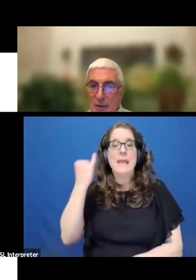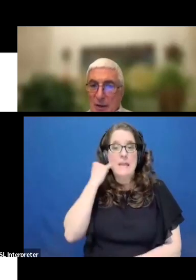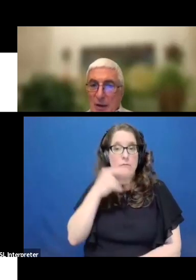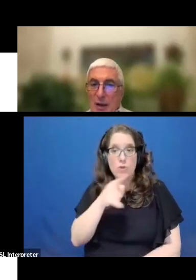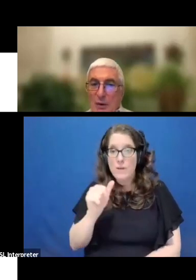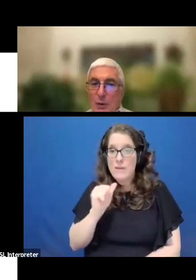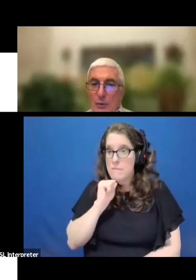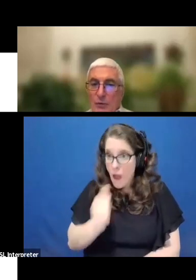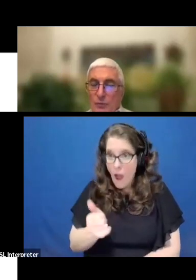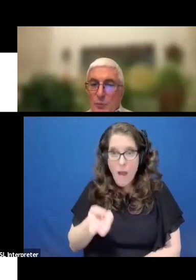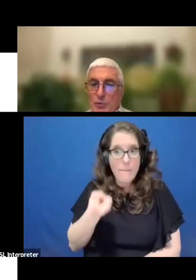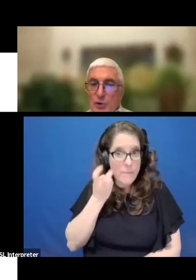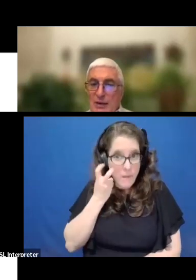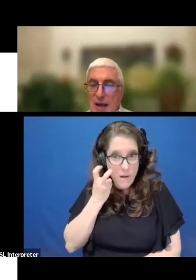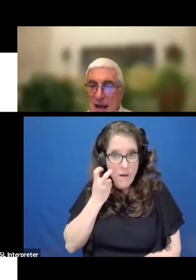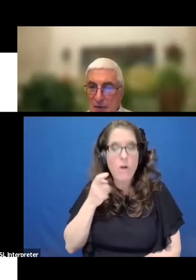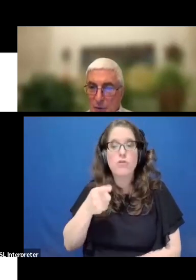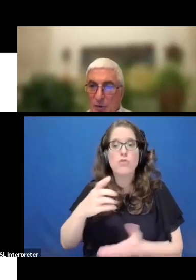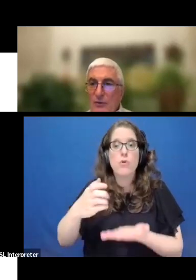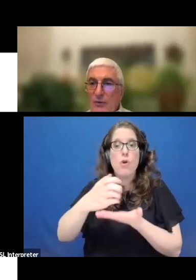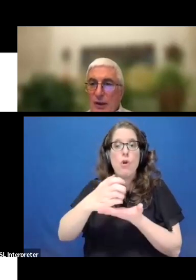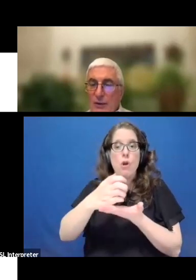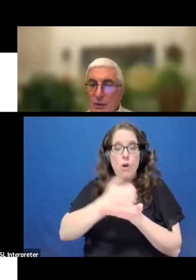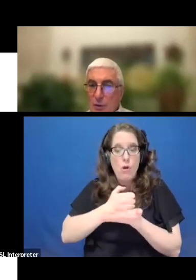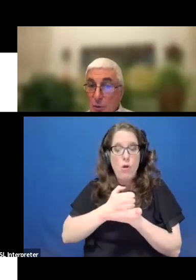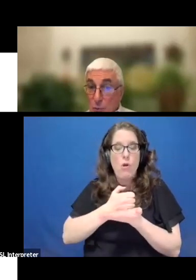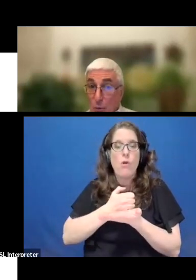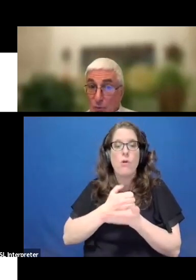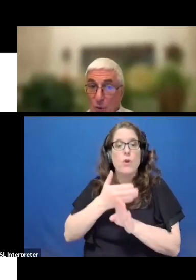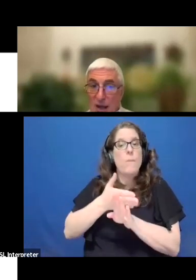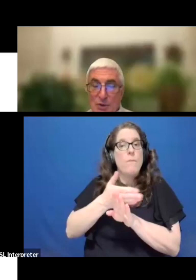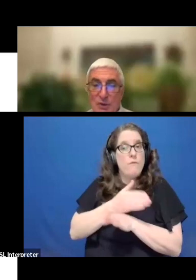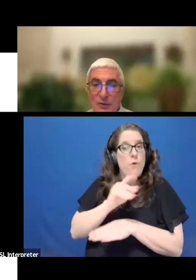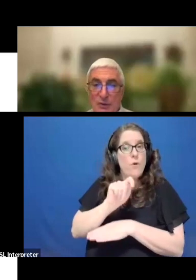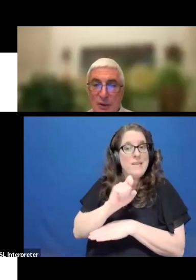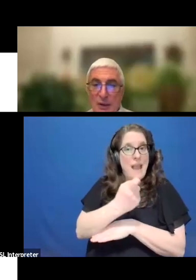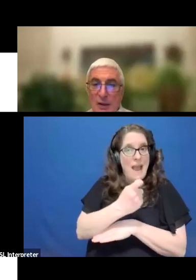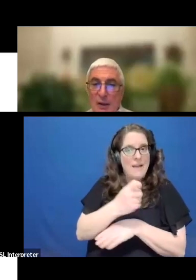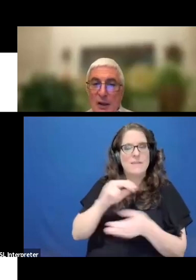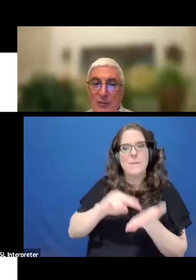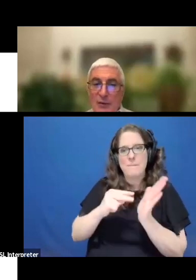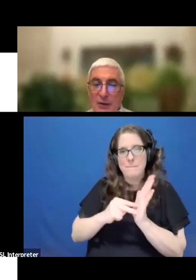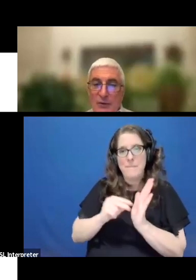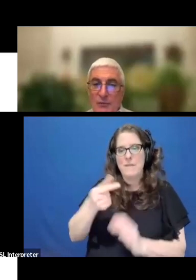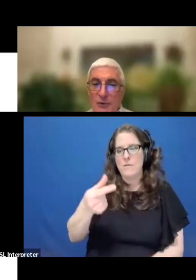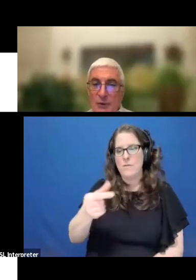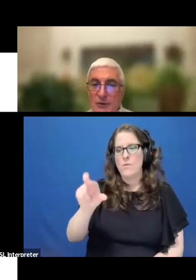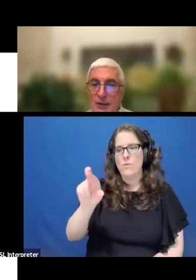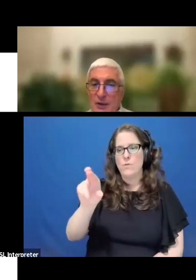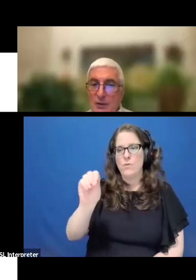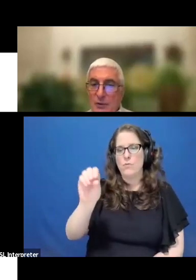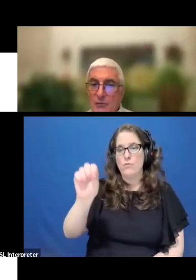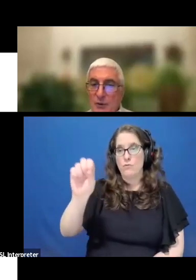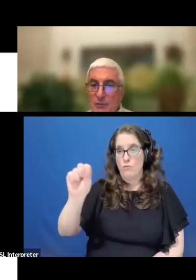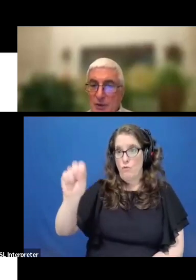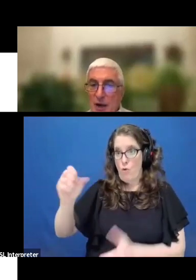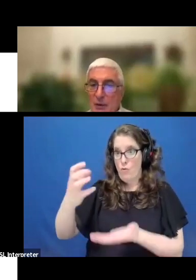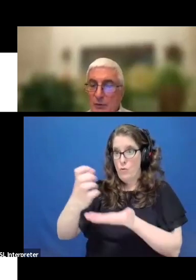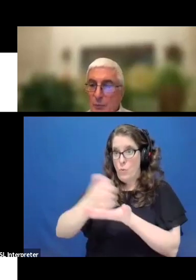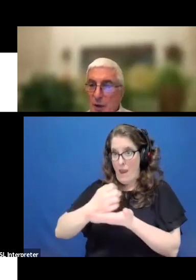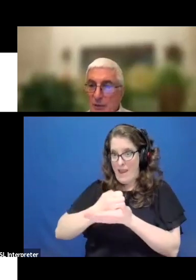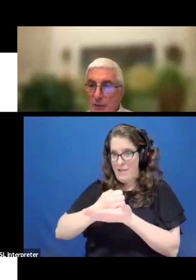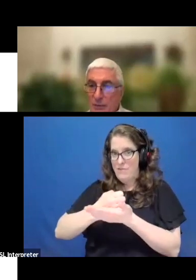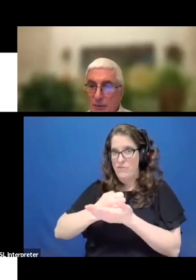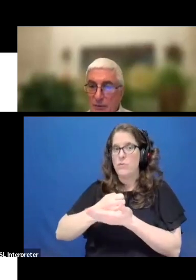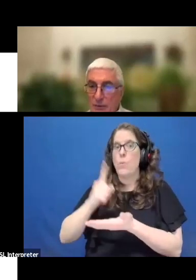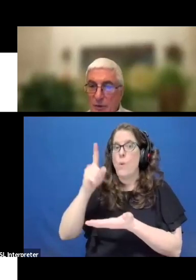blind earns pre-tax earnings, like gross wages, of at least $1,550